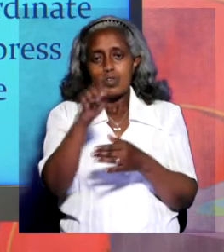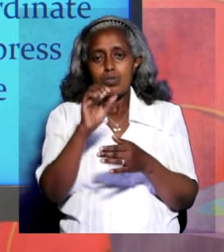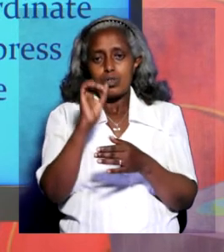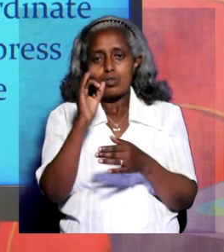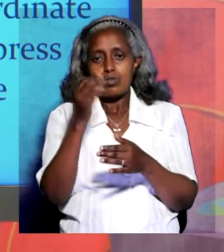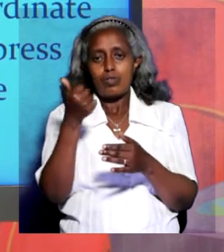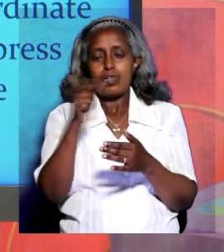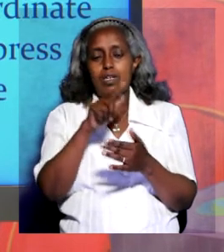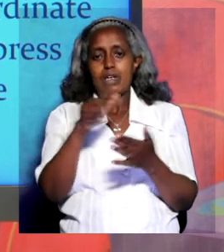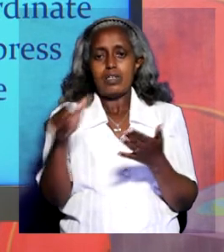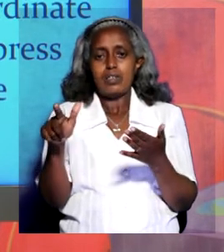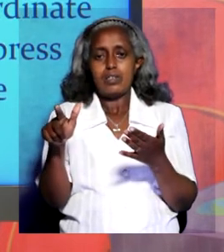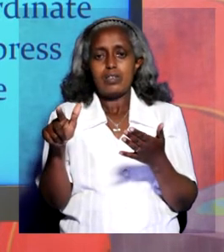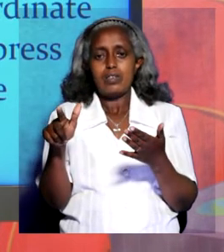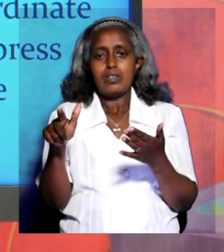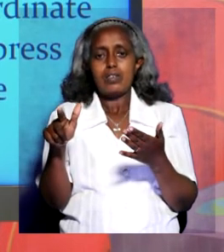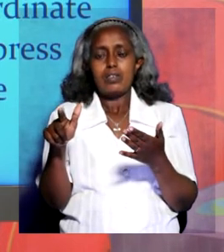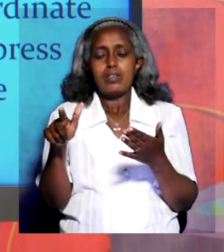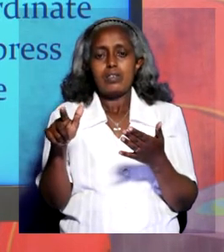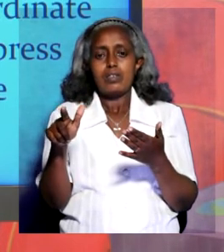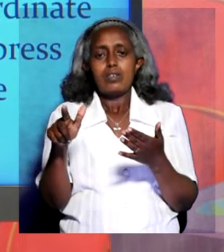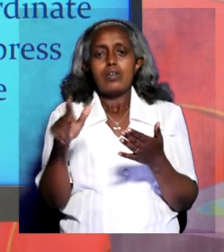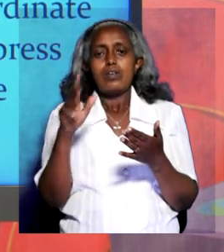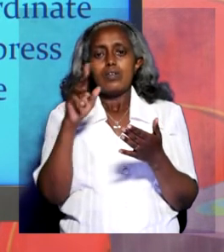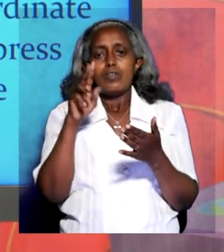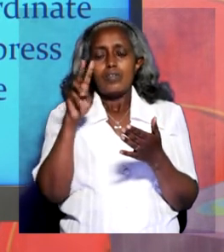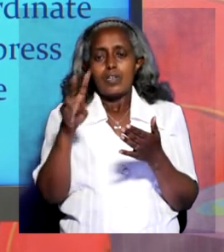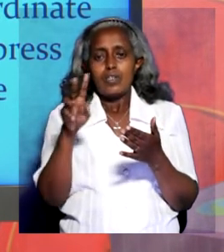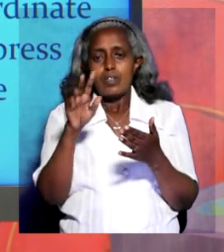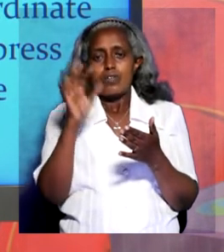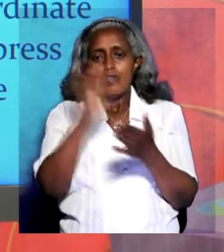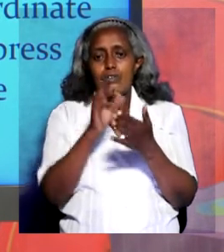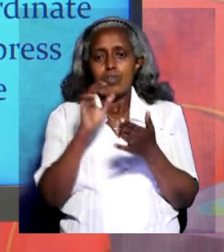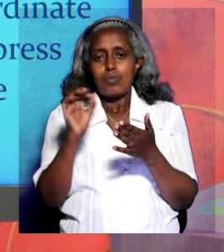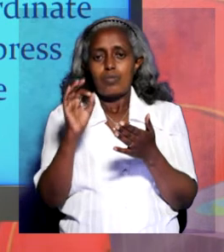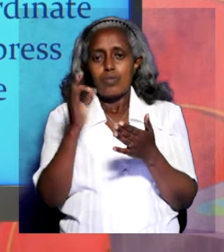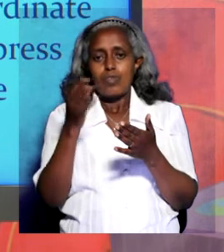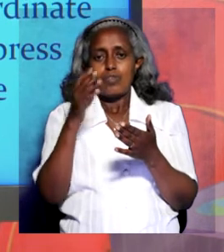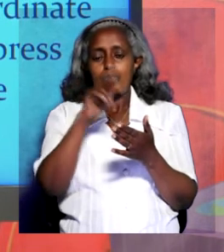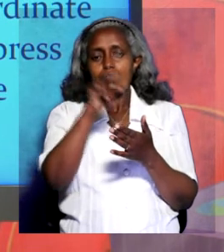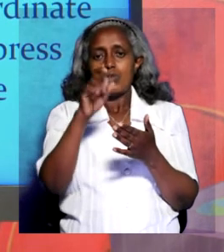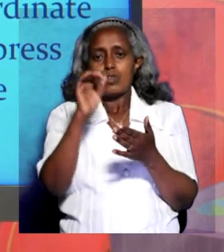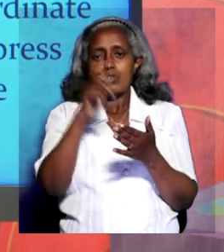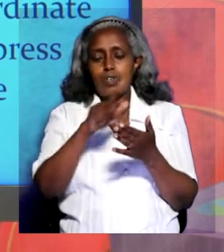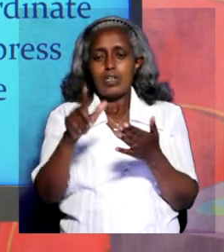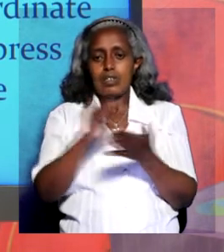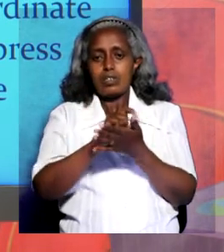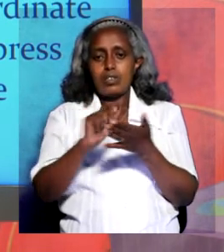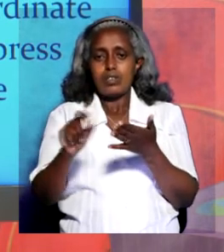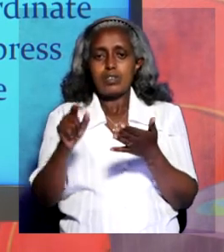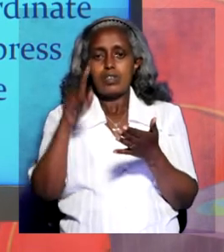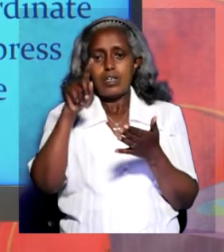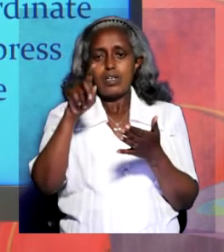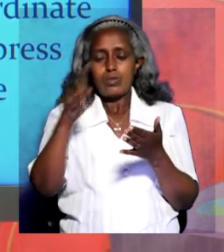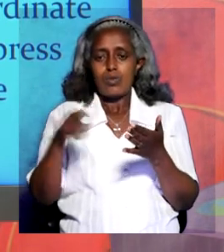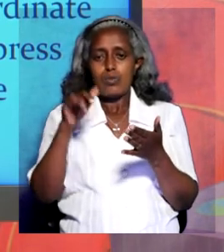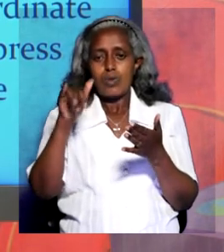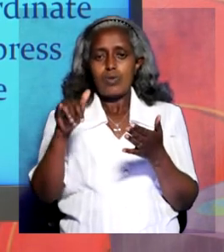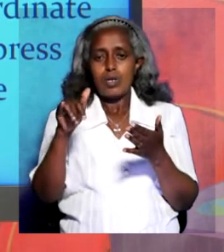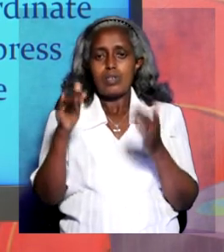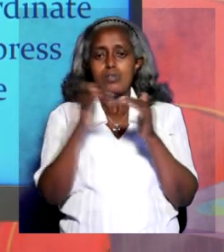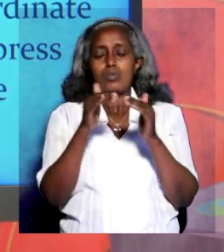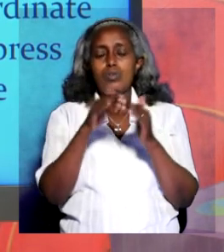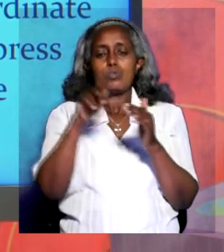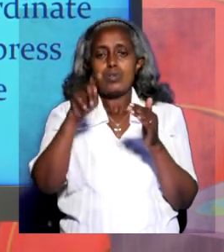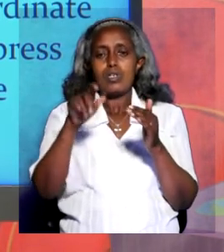of a line. Vector form of equation of a line is written in this form. X, y is equals to